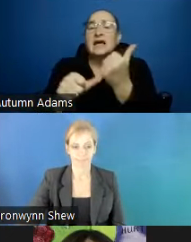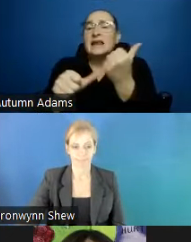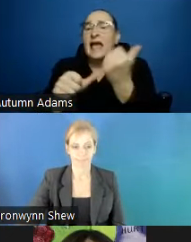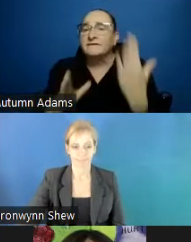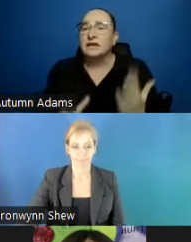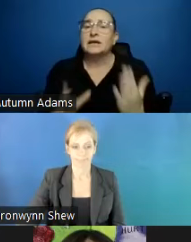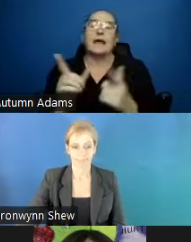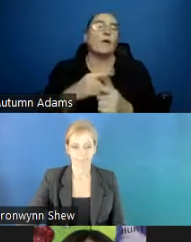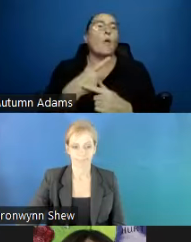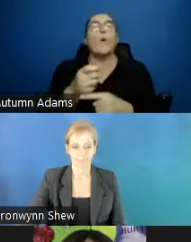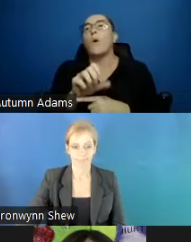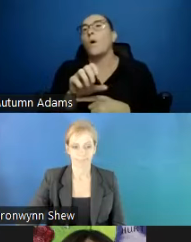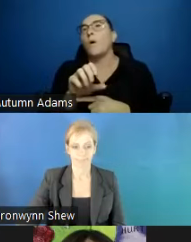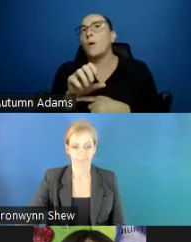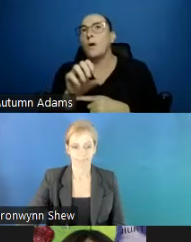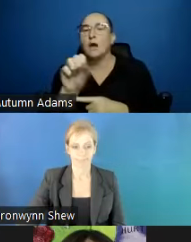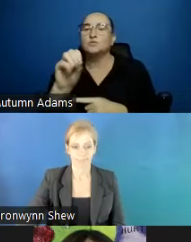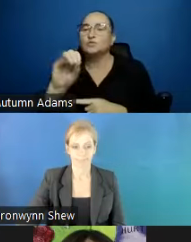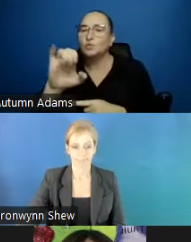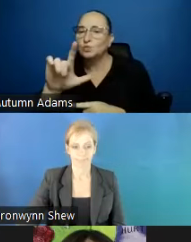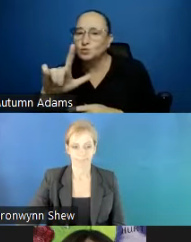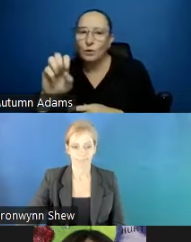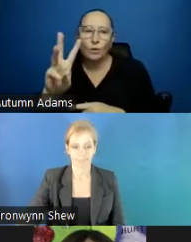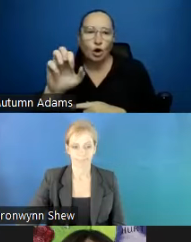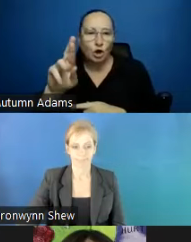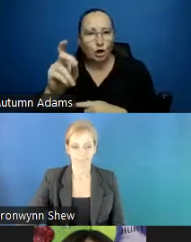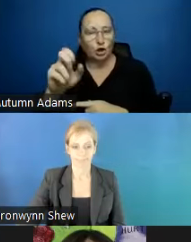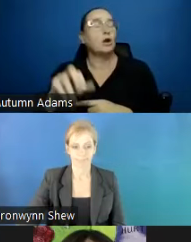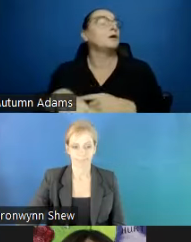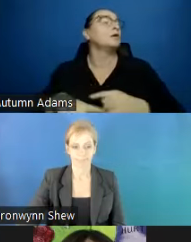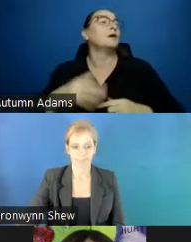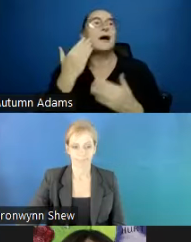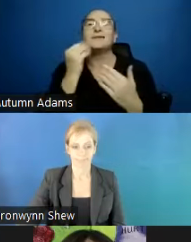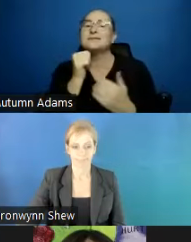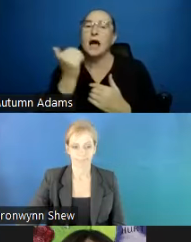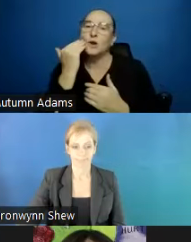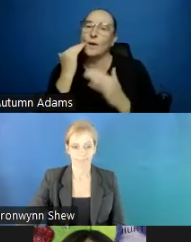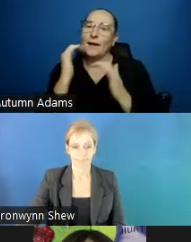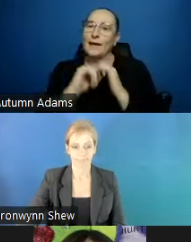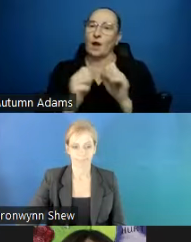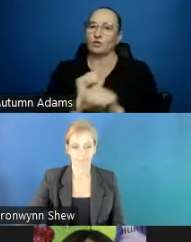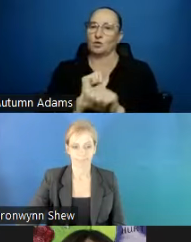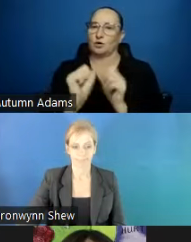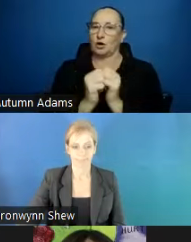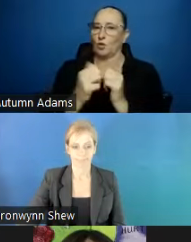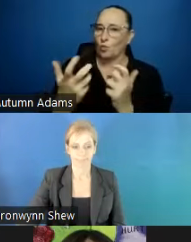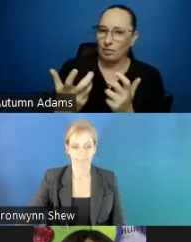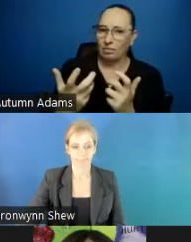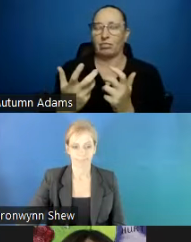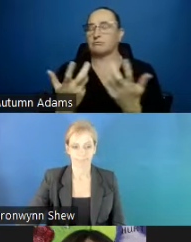have you, not knowing how to work with a deaf survivor or how to request an